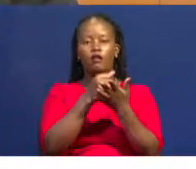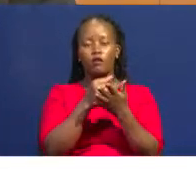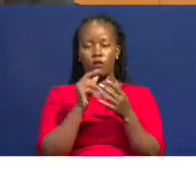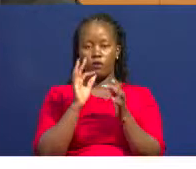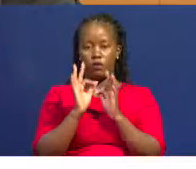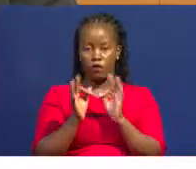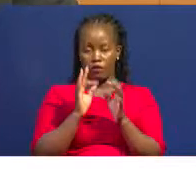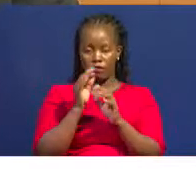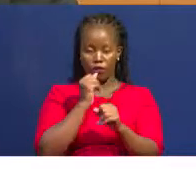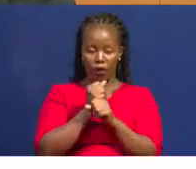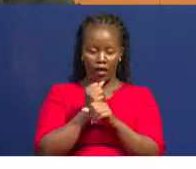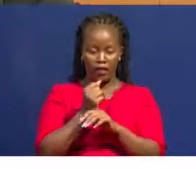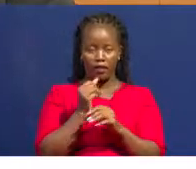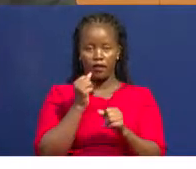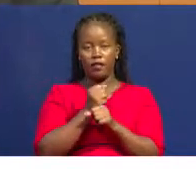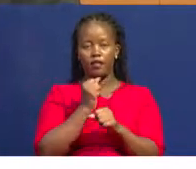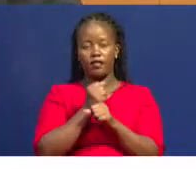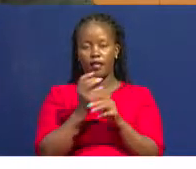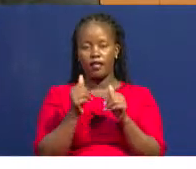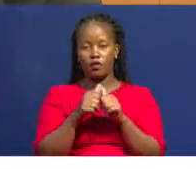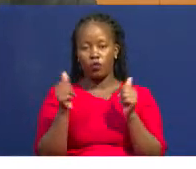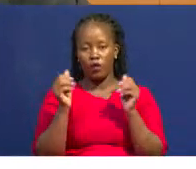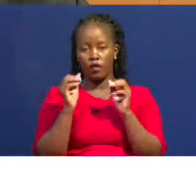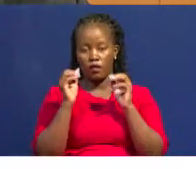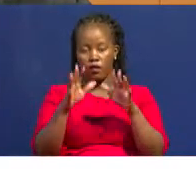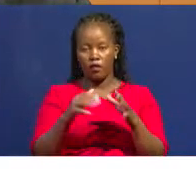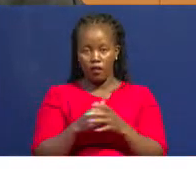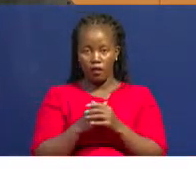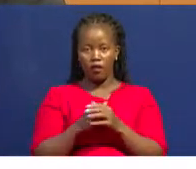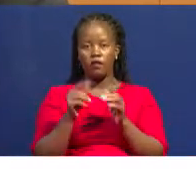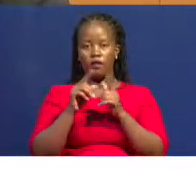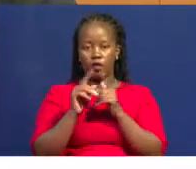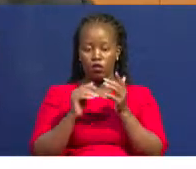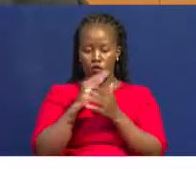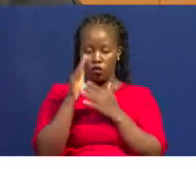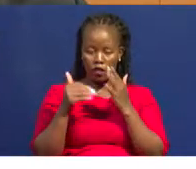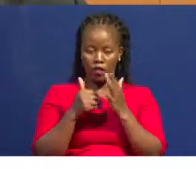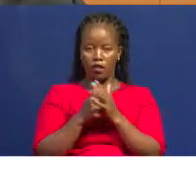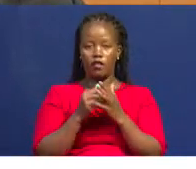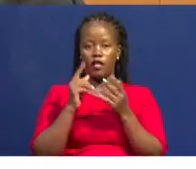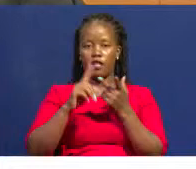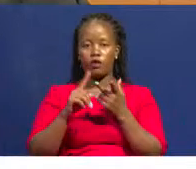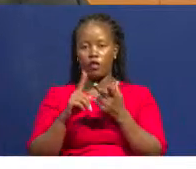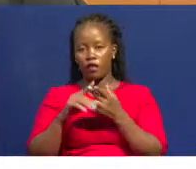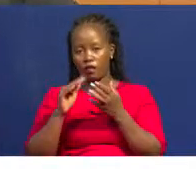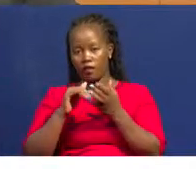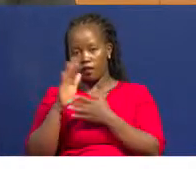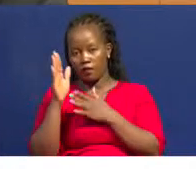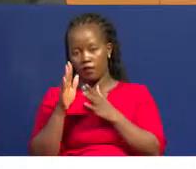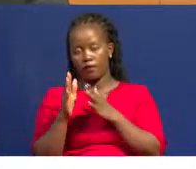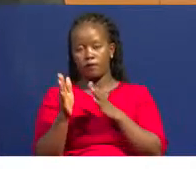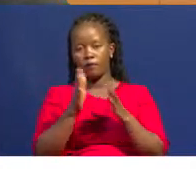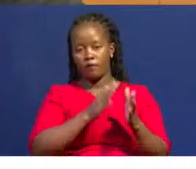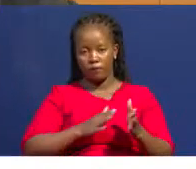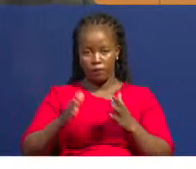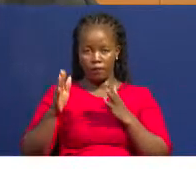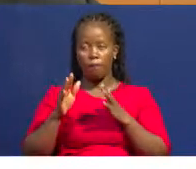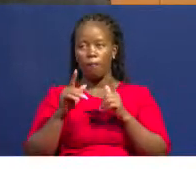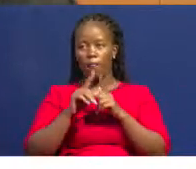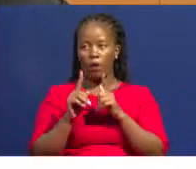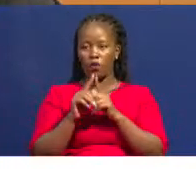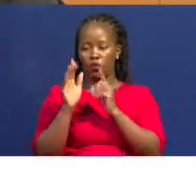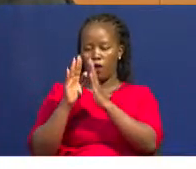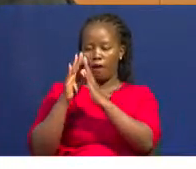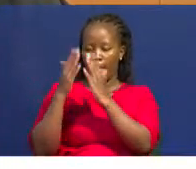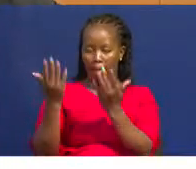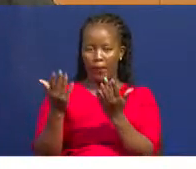done by one authority, NTSA. We don't want to hear them. Like now what they are talking of action plan, we are given a book and you are written there,